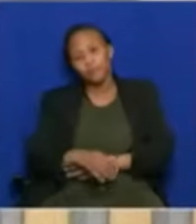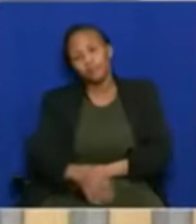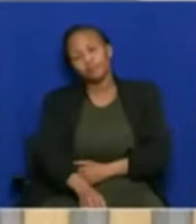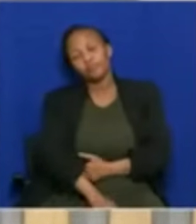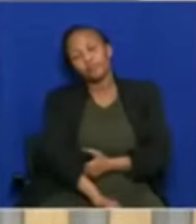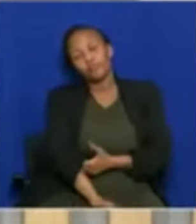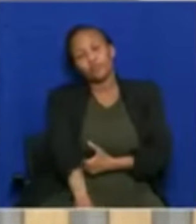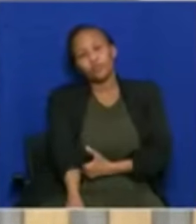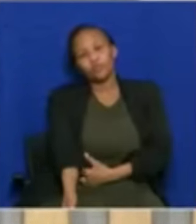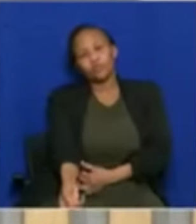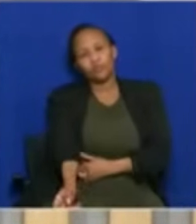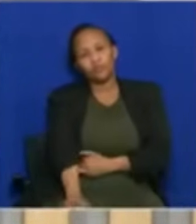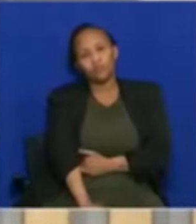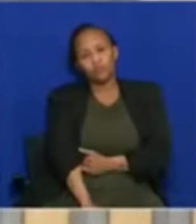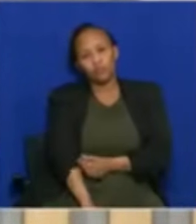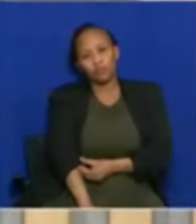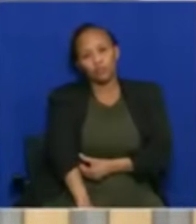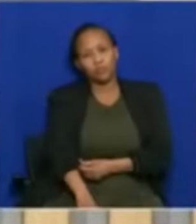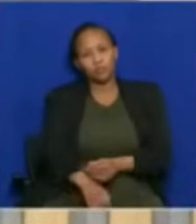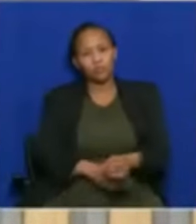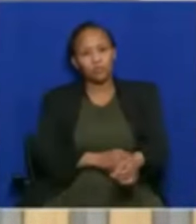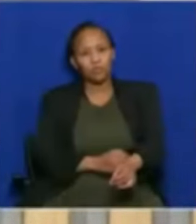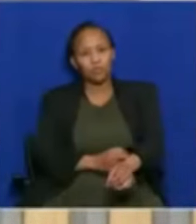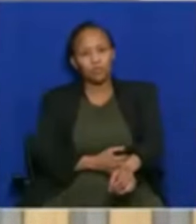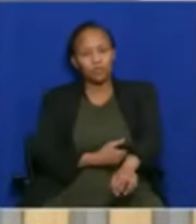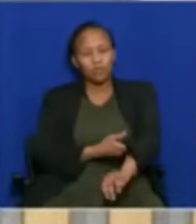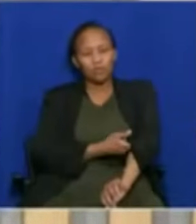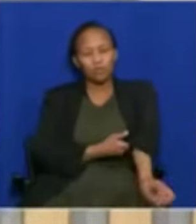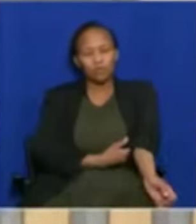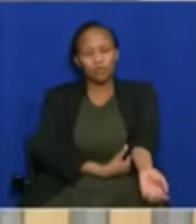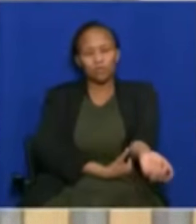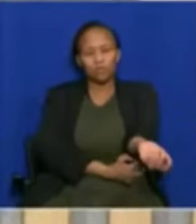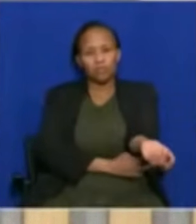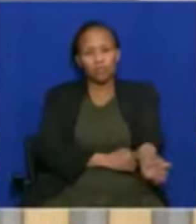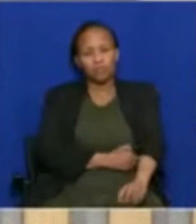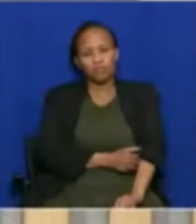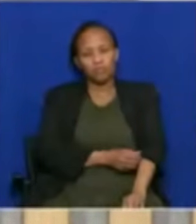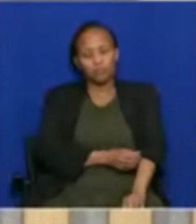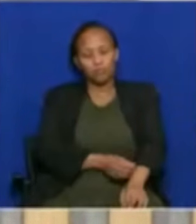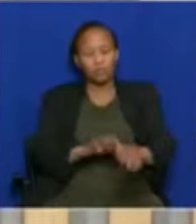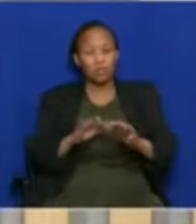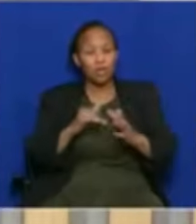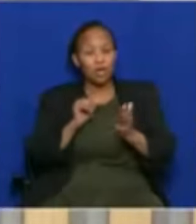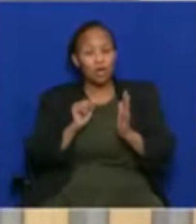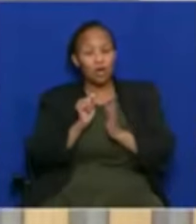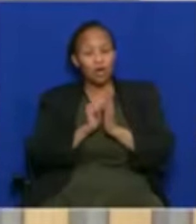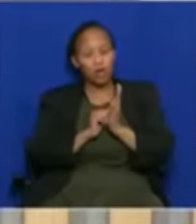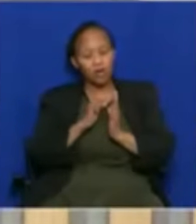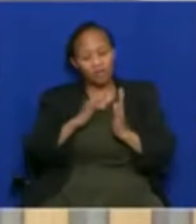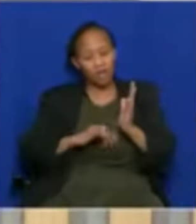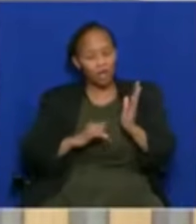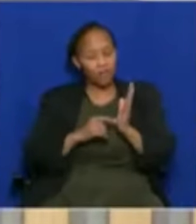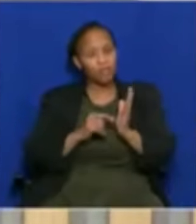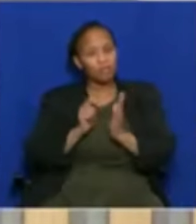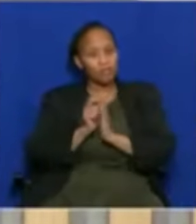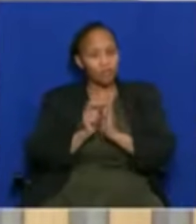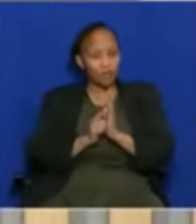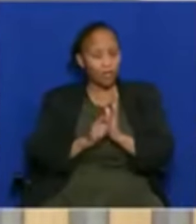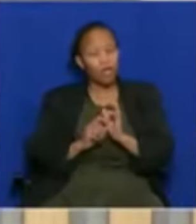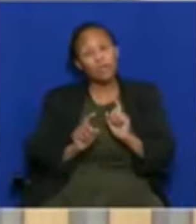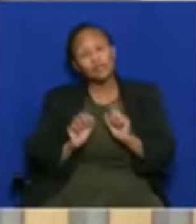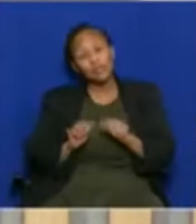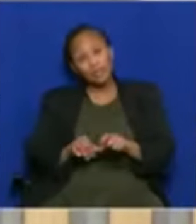his knowledge and experience in the post as laid out in the affidavit obtained from him. But before we move over onto this and move away